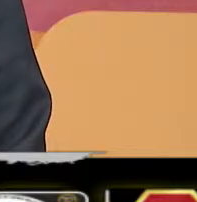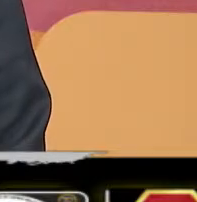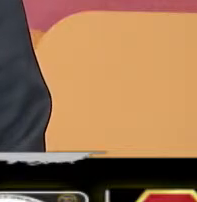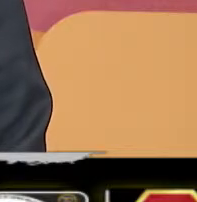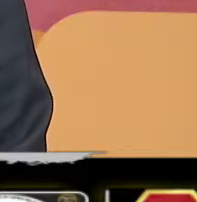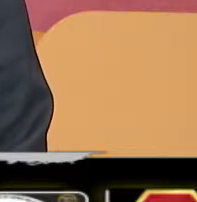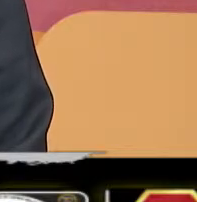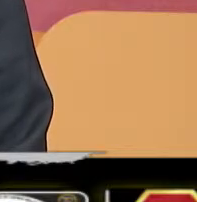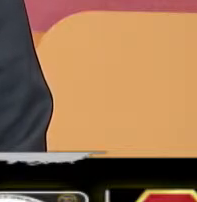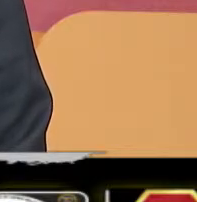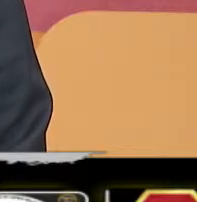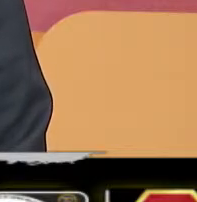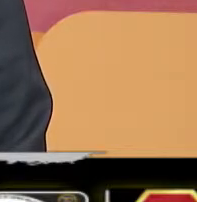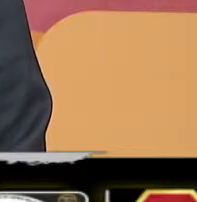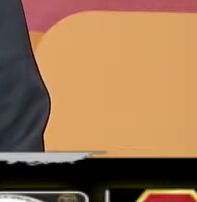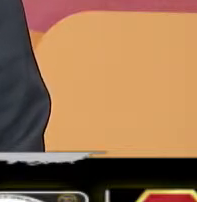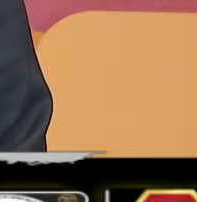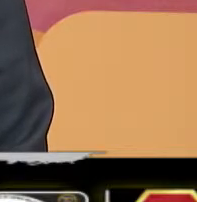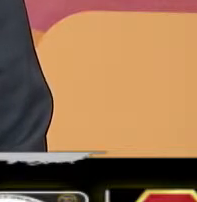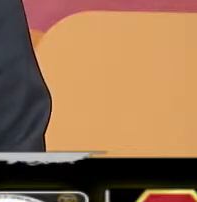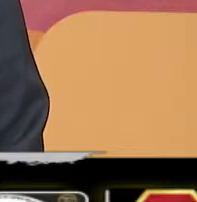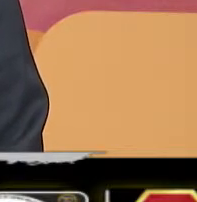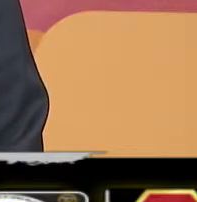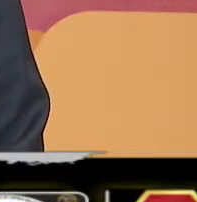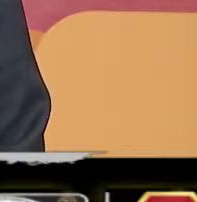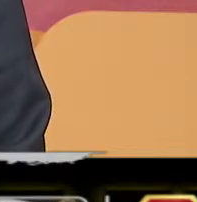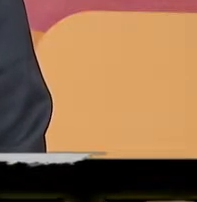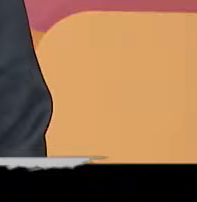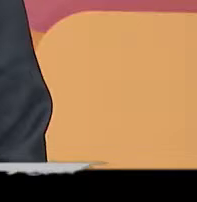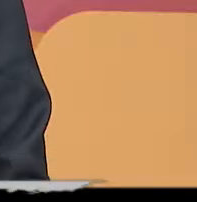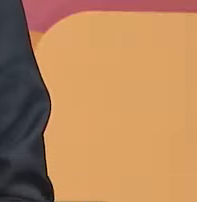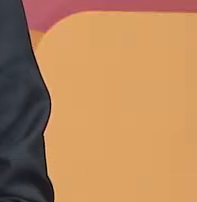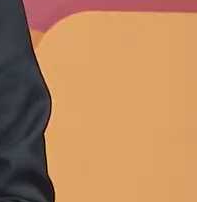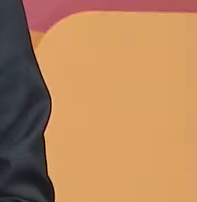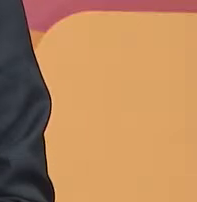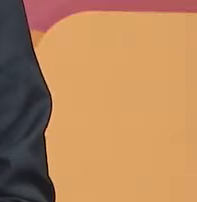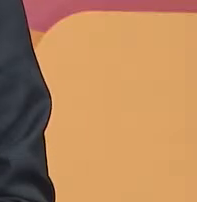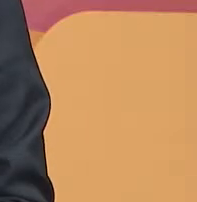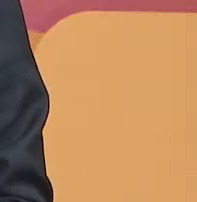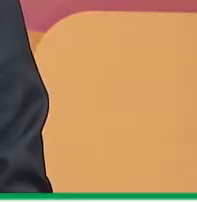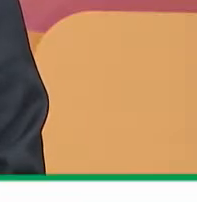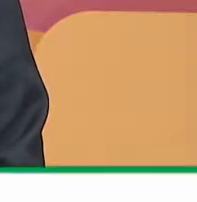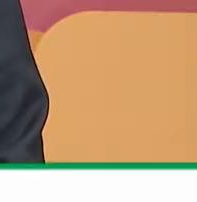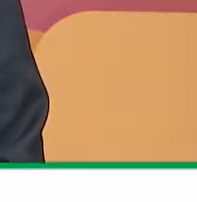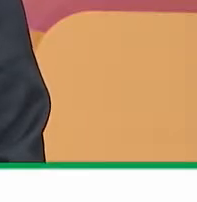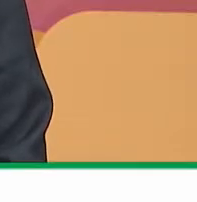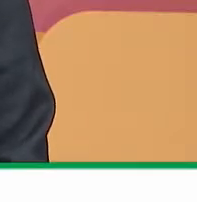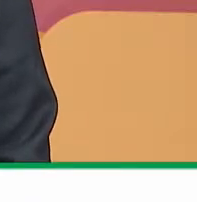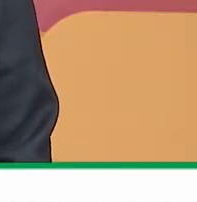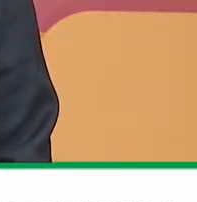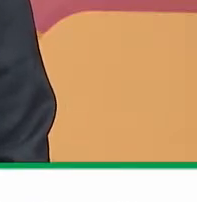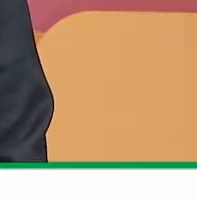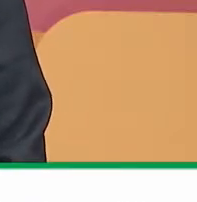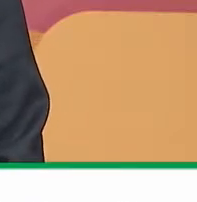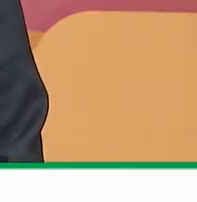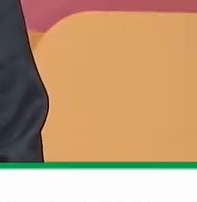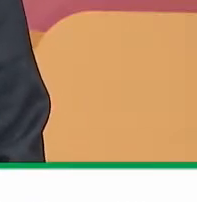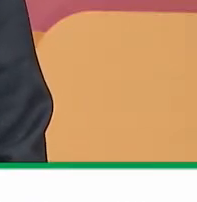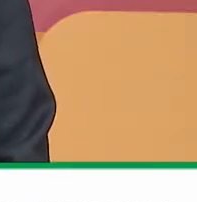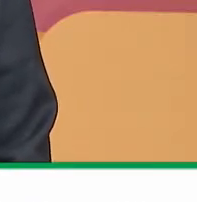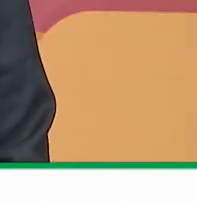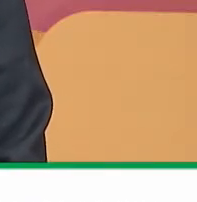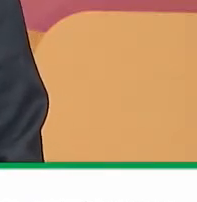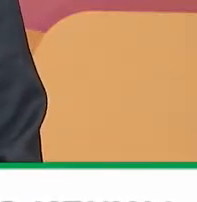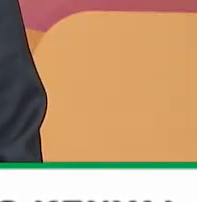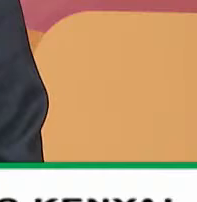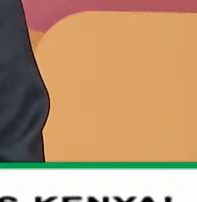good because our children are actually get influenced in things which are not supposed to be. And before I say